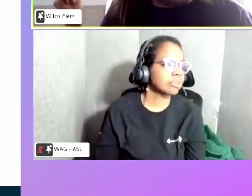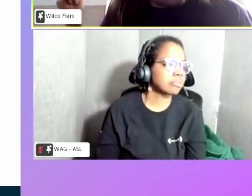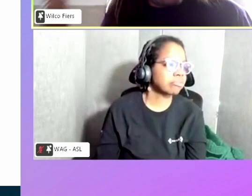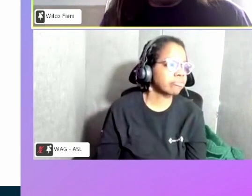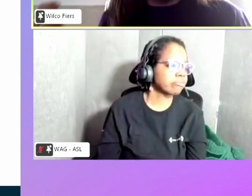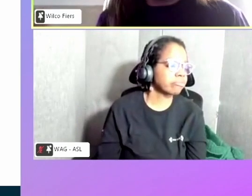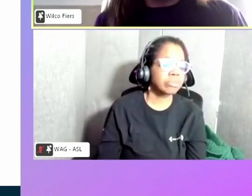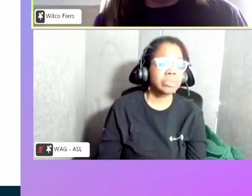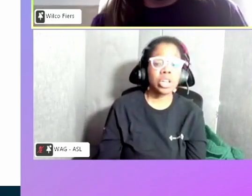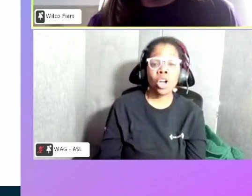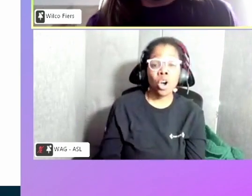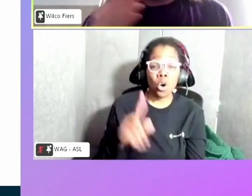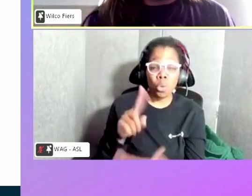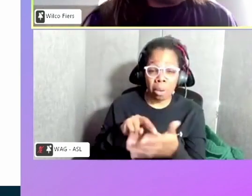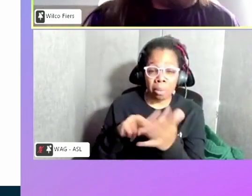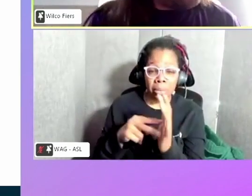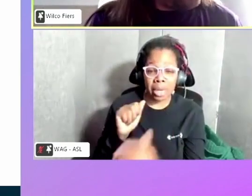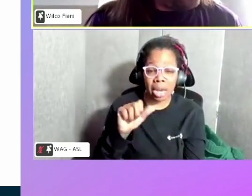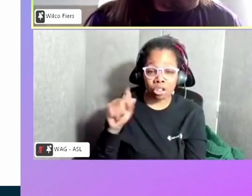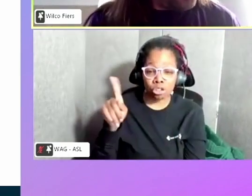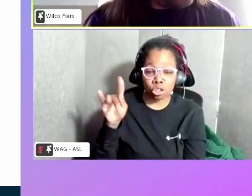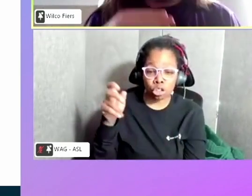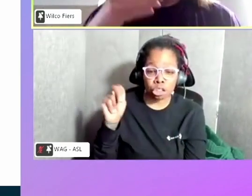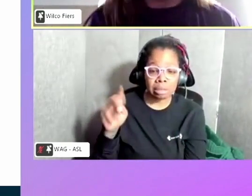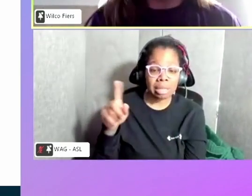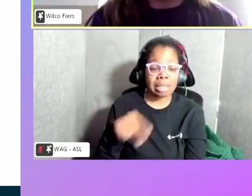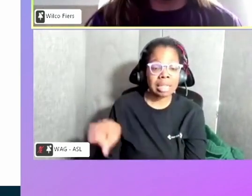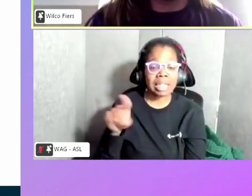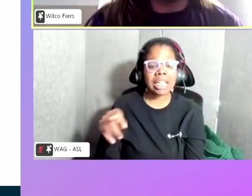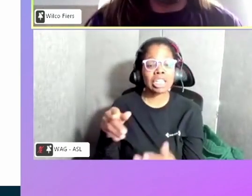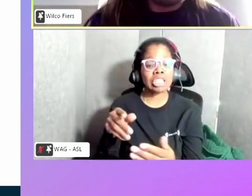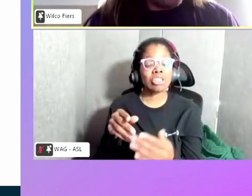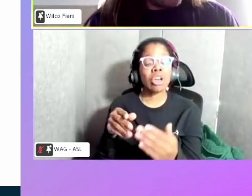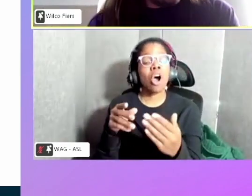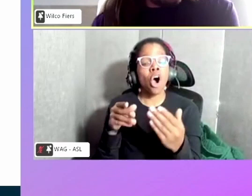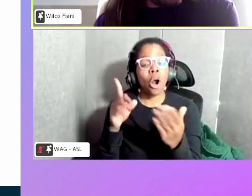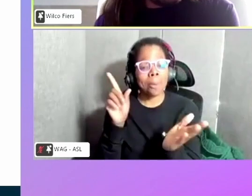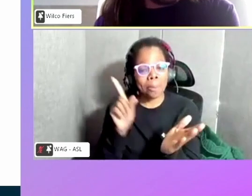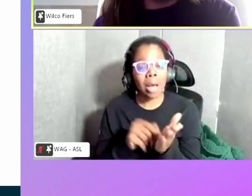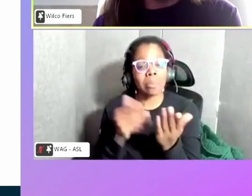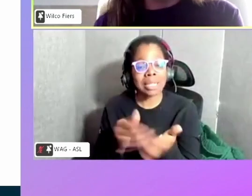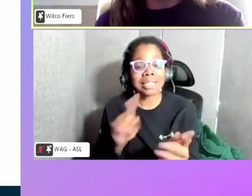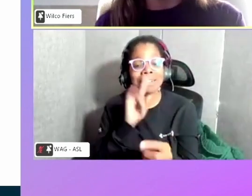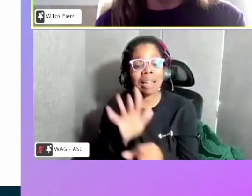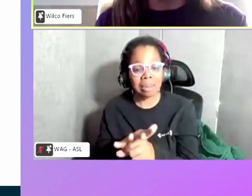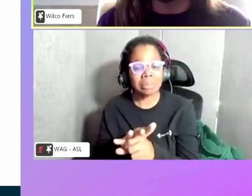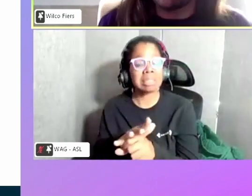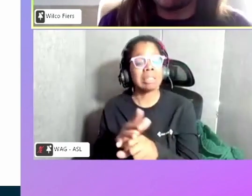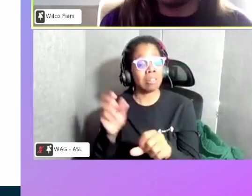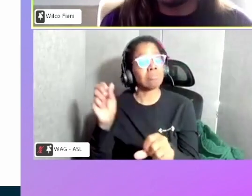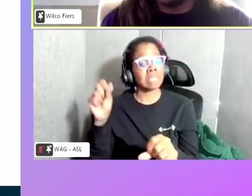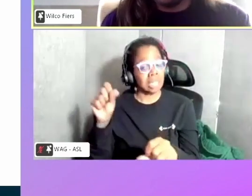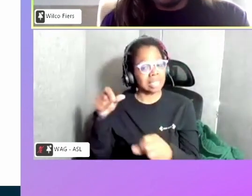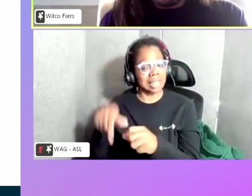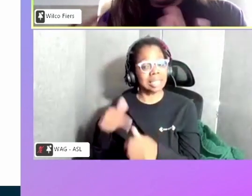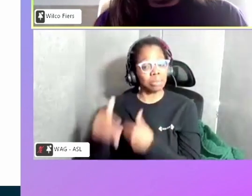And where assertions are, these are claims. These are published claims that a certain procedure has been